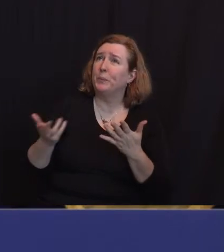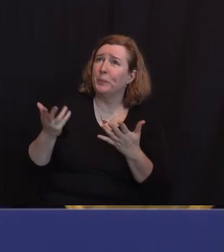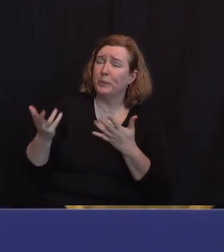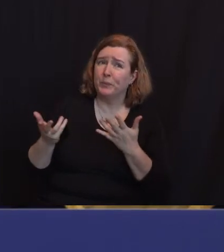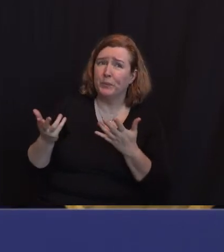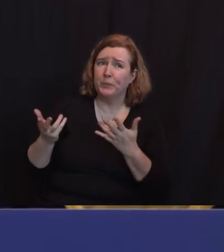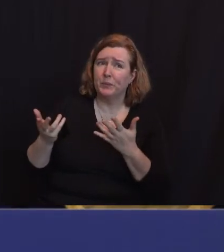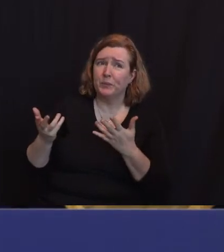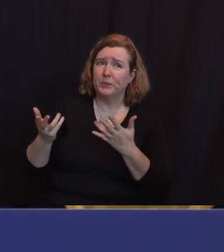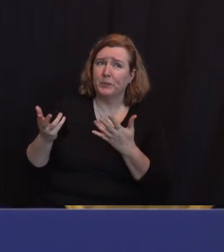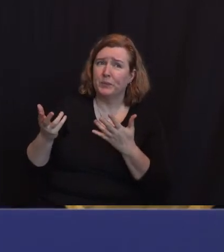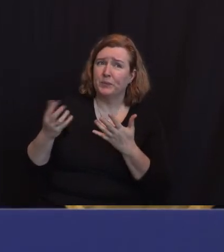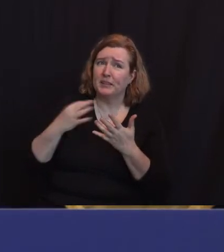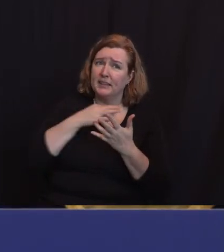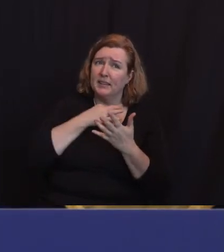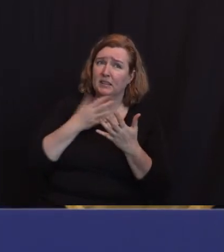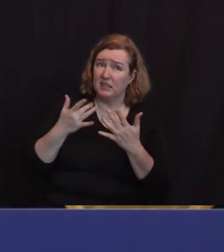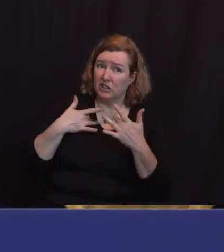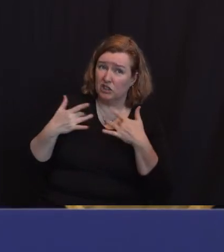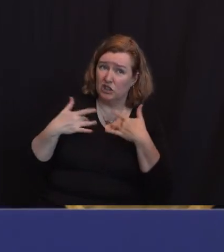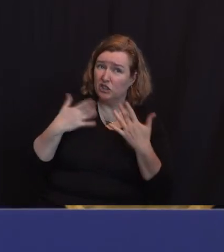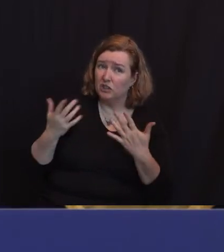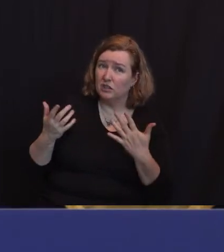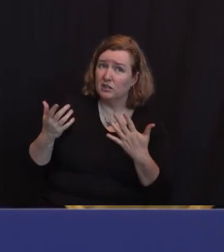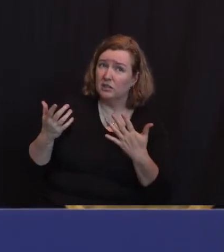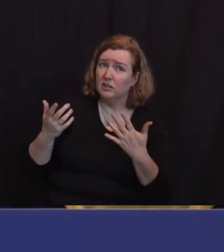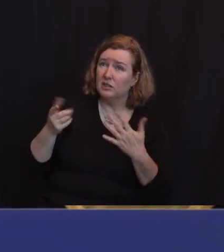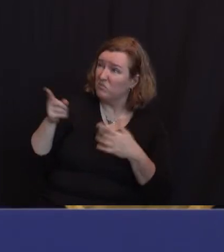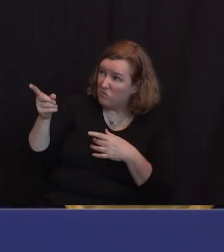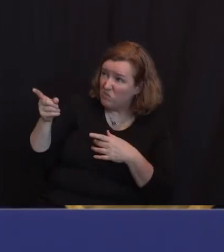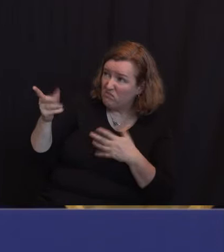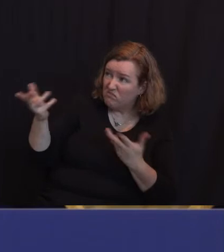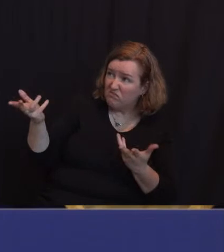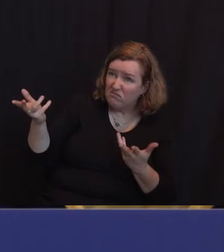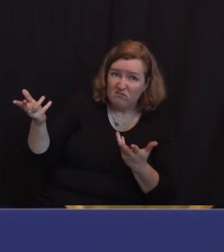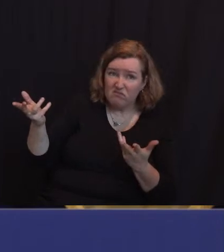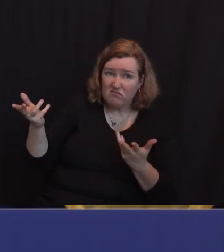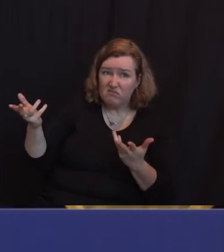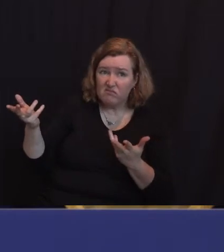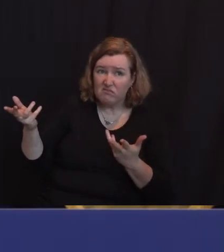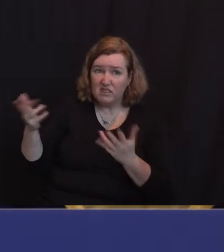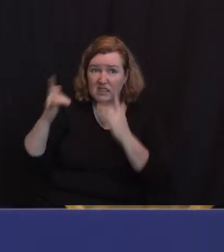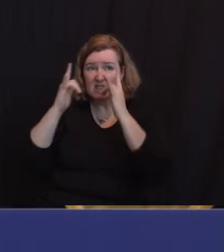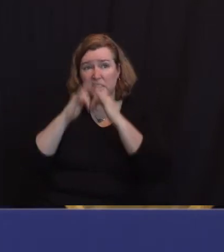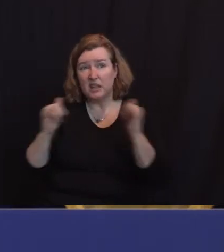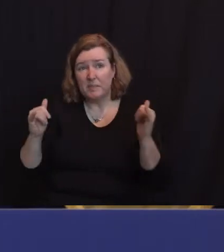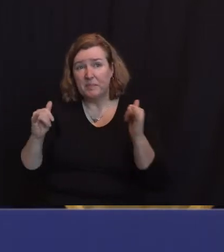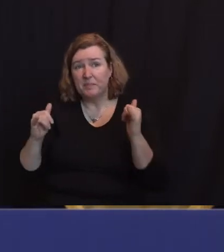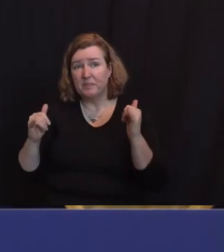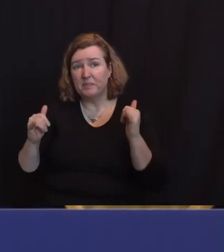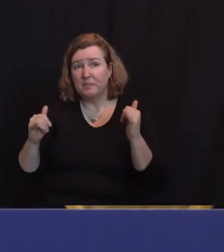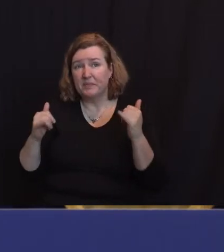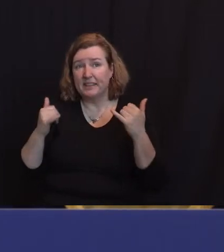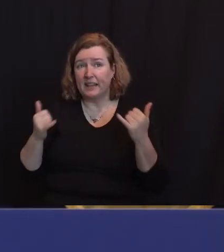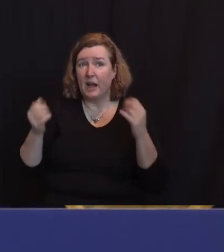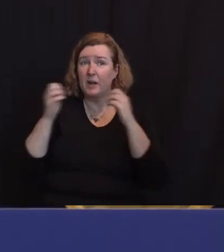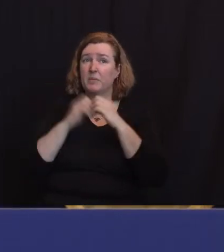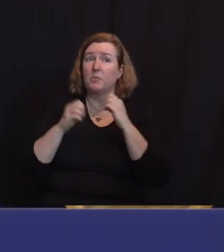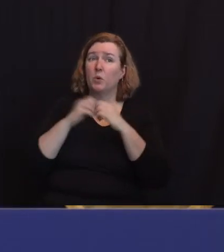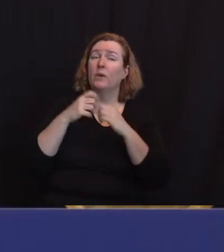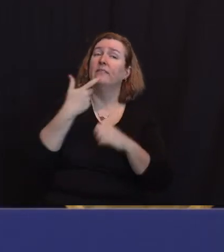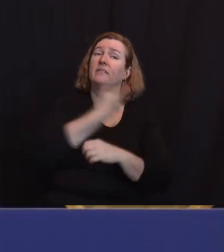Is this a concern with the fact that we're also, opening up vaccine opportunities for more and more